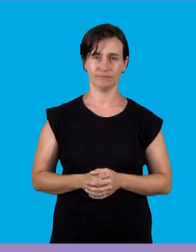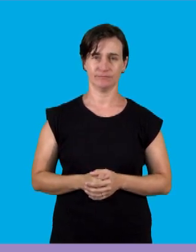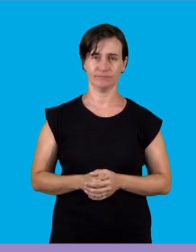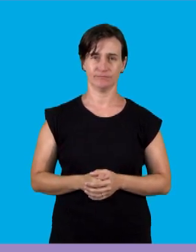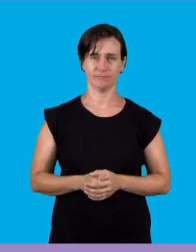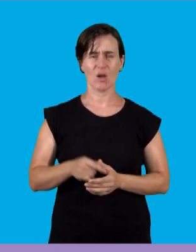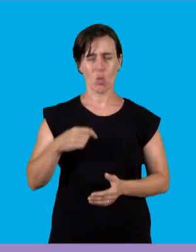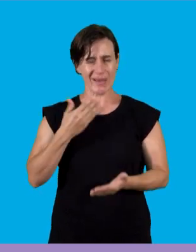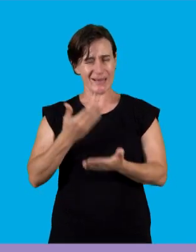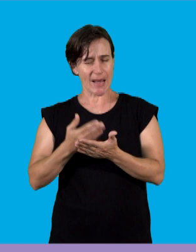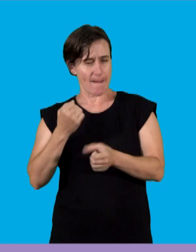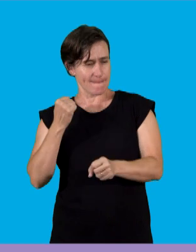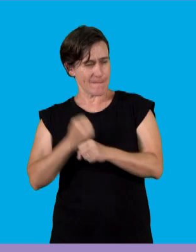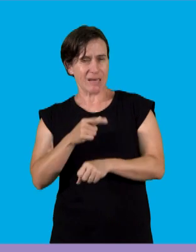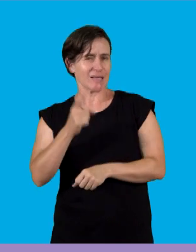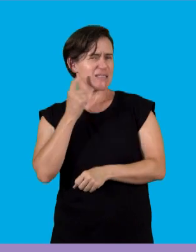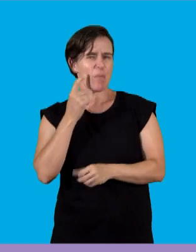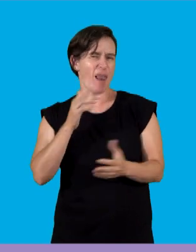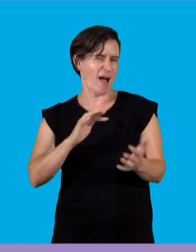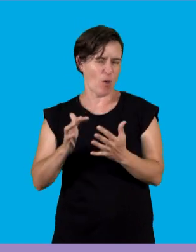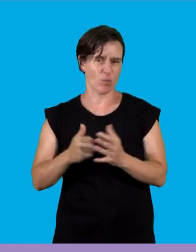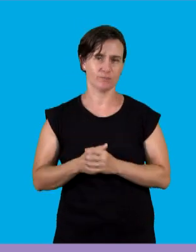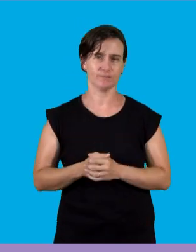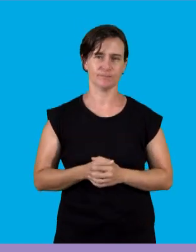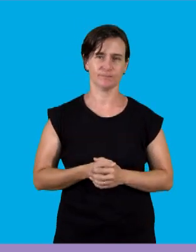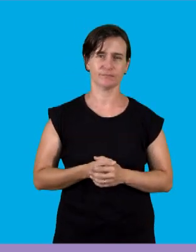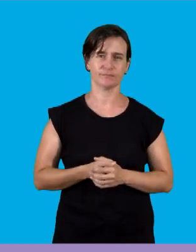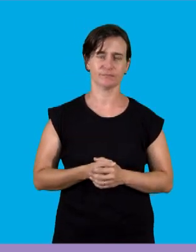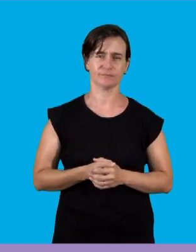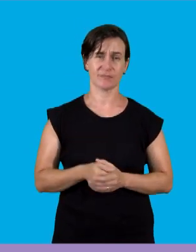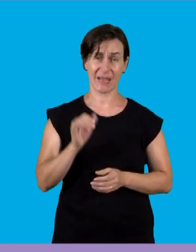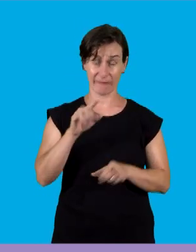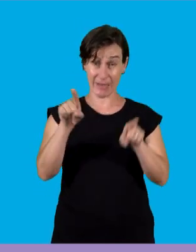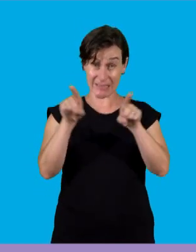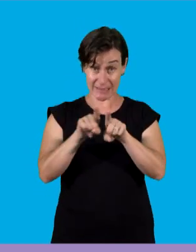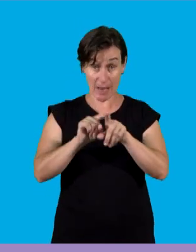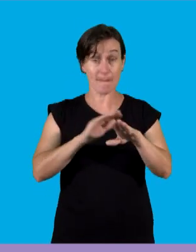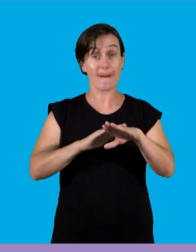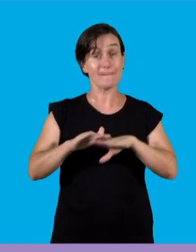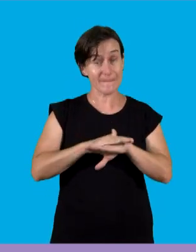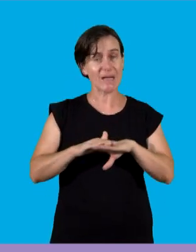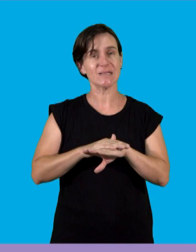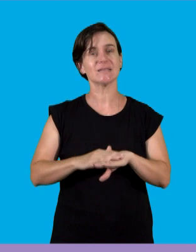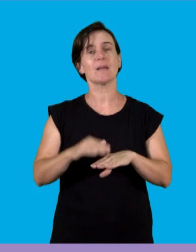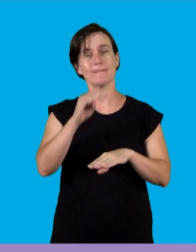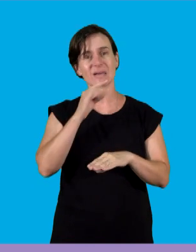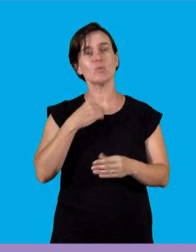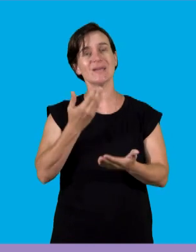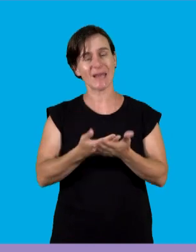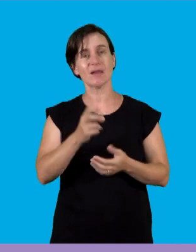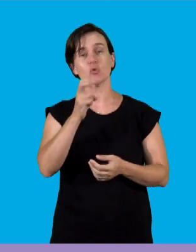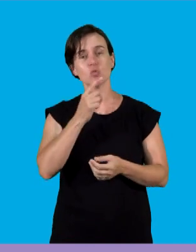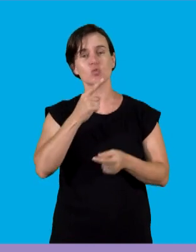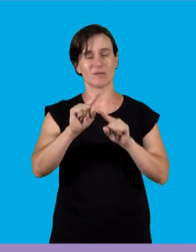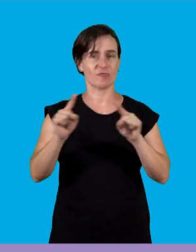can we simplify this? Now, let's look if they have the same base, because if they have the same base, then that means that we can apply